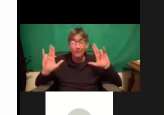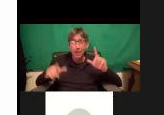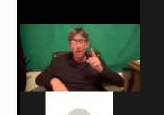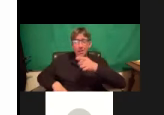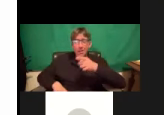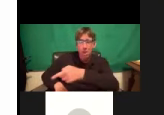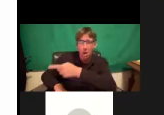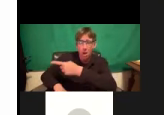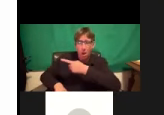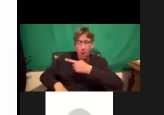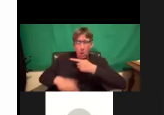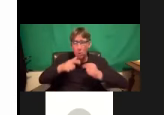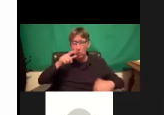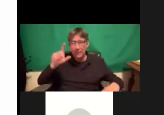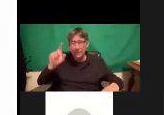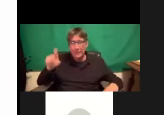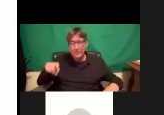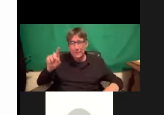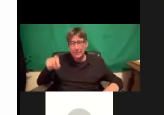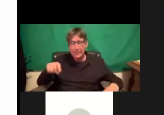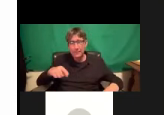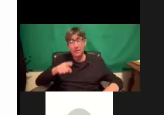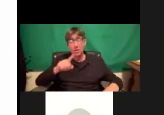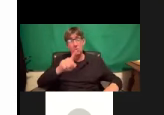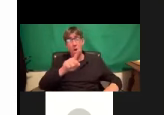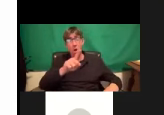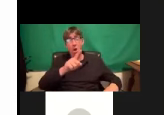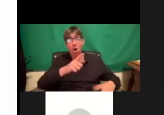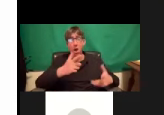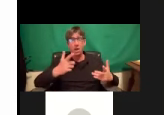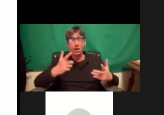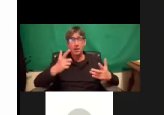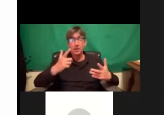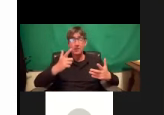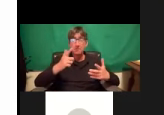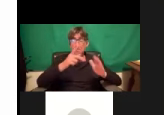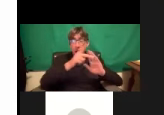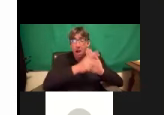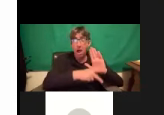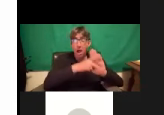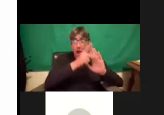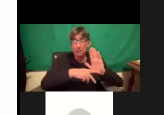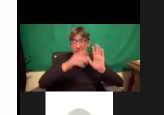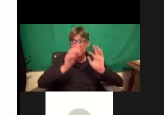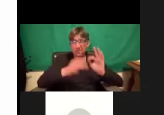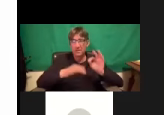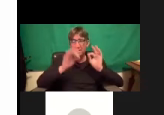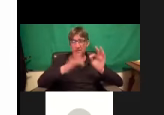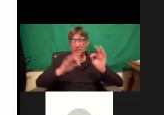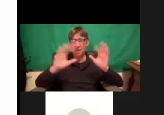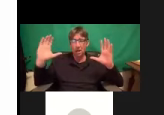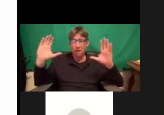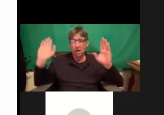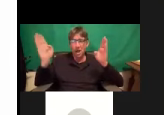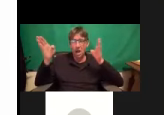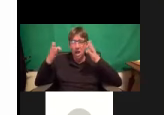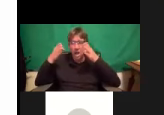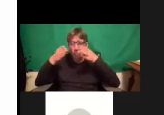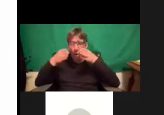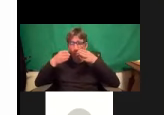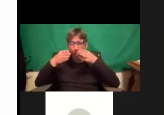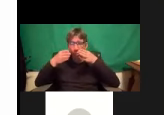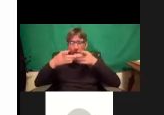short-sightedness of these policies leave me wondering if the MBTA values its vulnerable ridership at all.